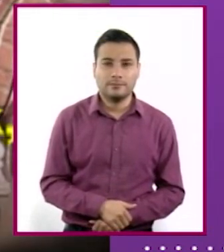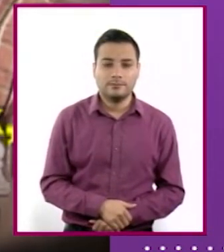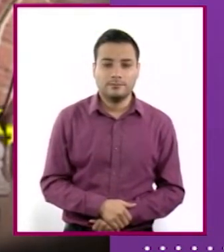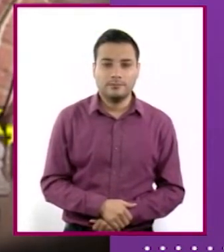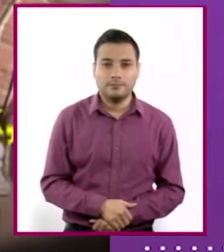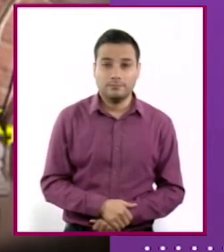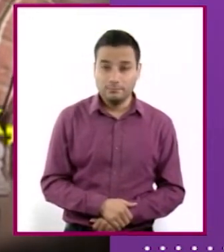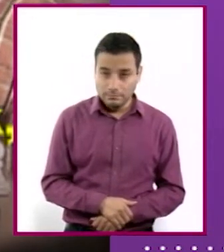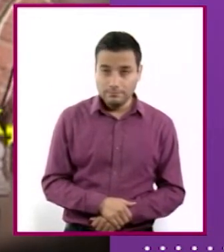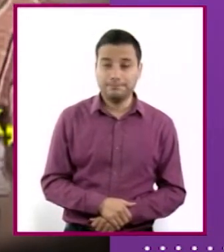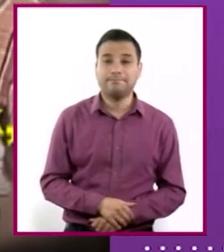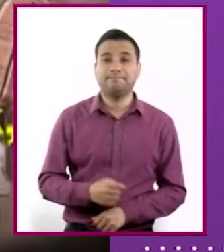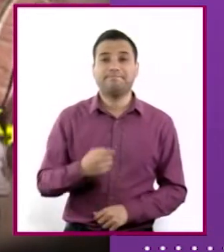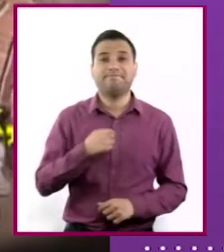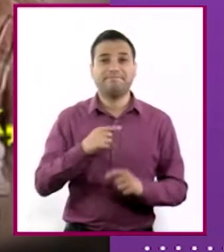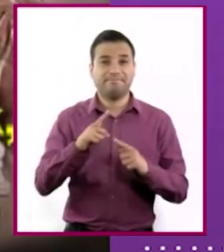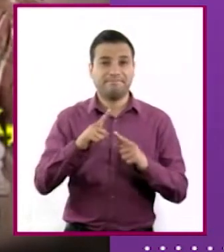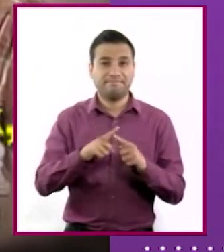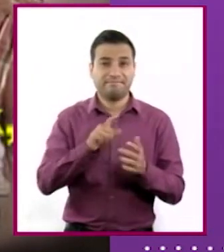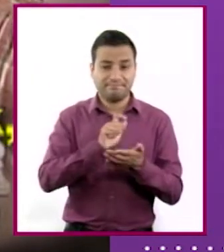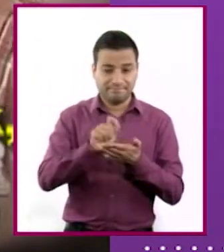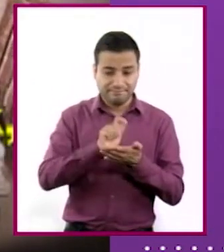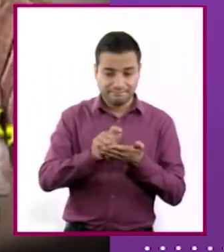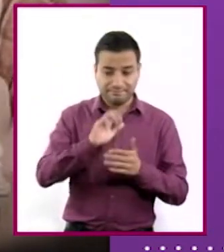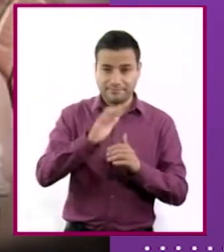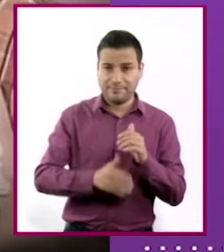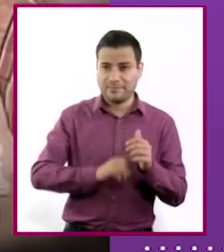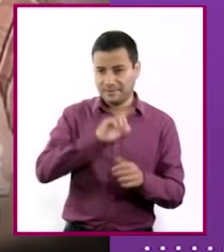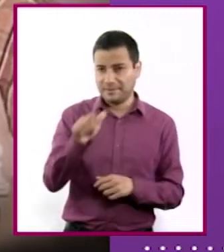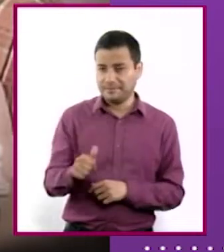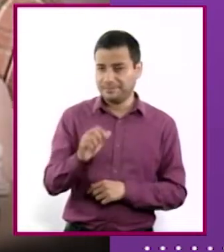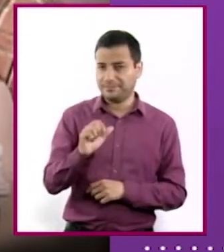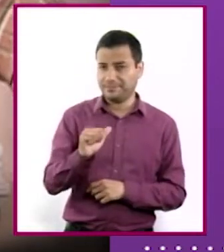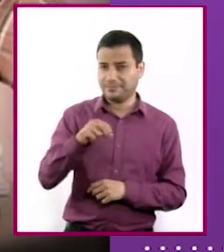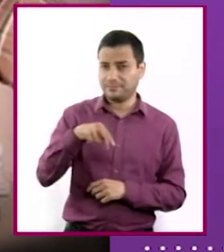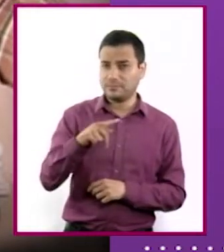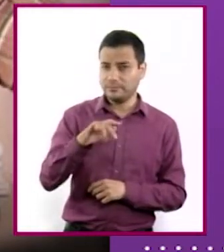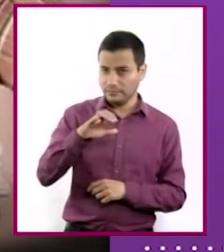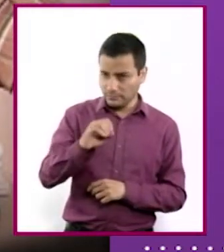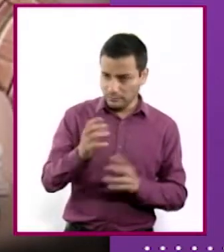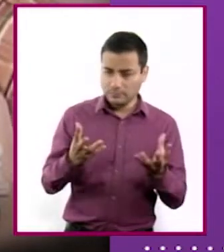When I finished my homework, I played chess with Antonio.